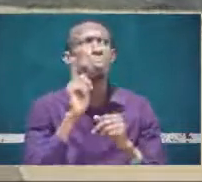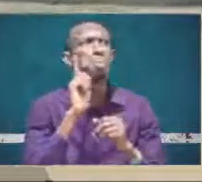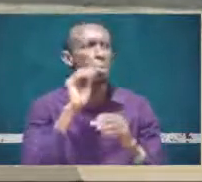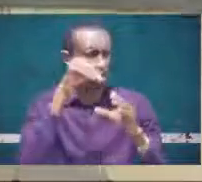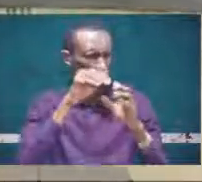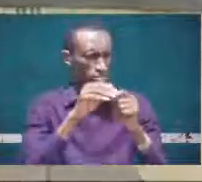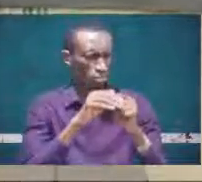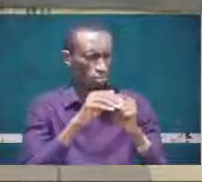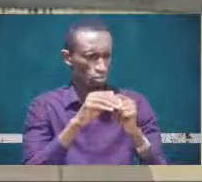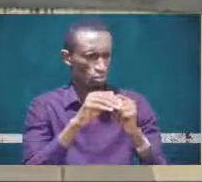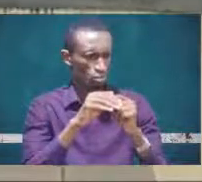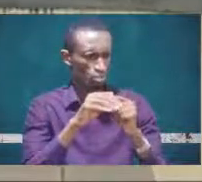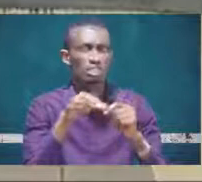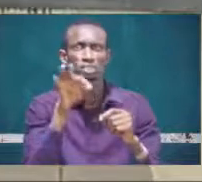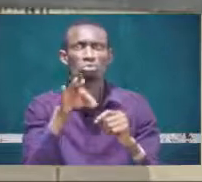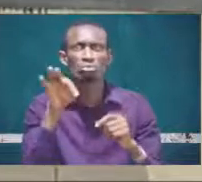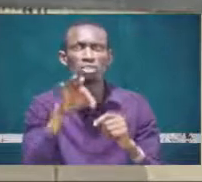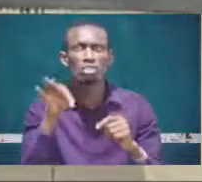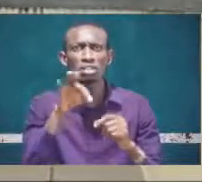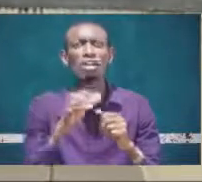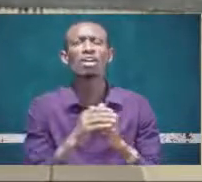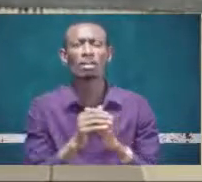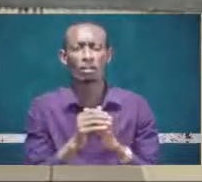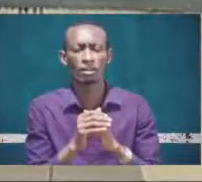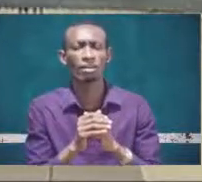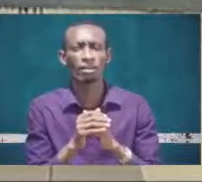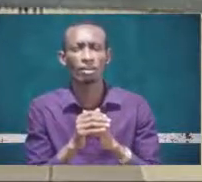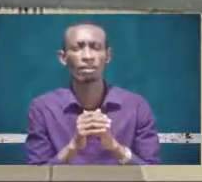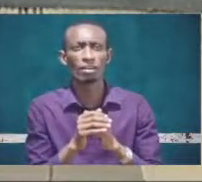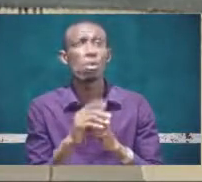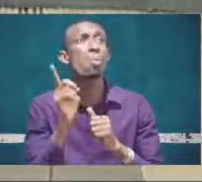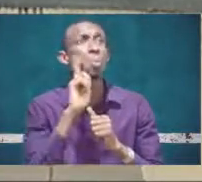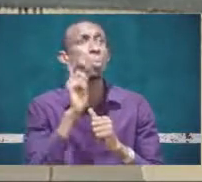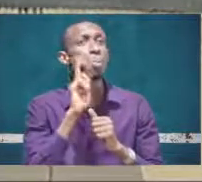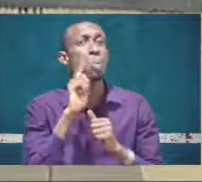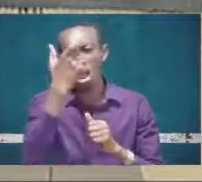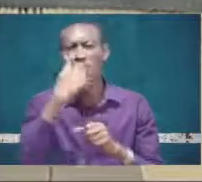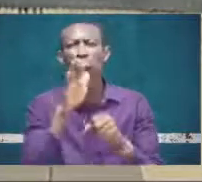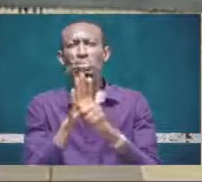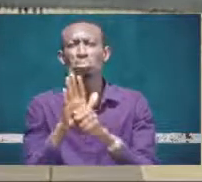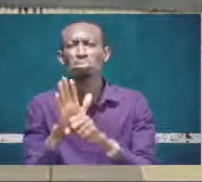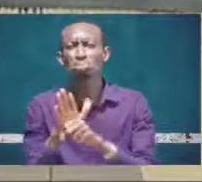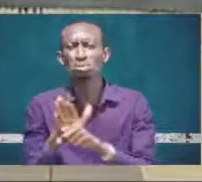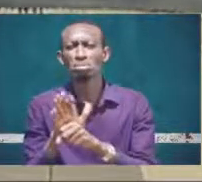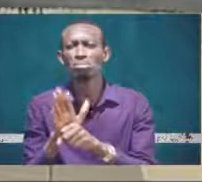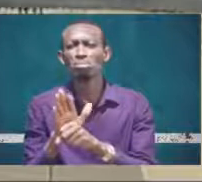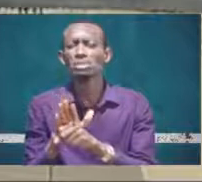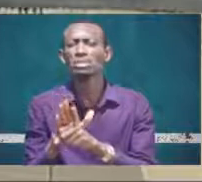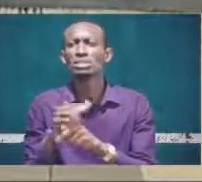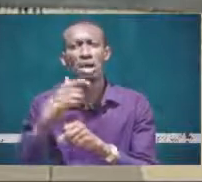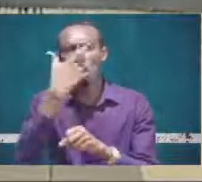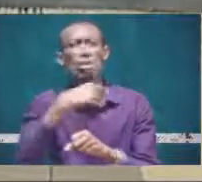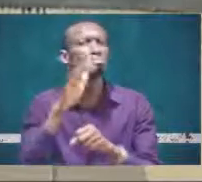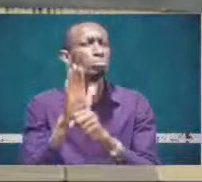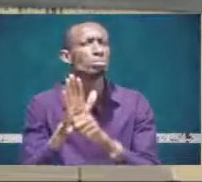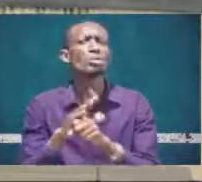the production of sweets, and there have been an increase in demand for sweets, that means producers or manufacturers